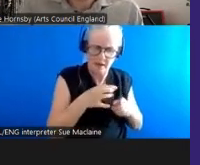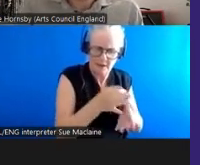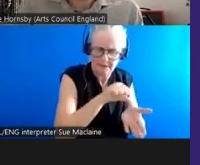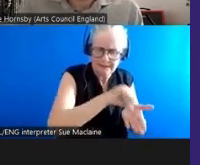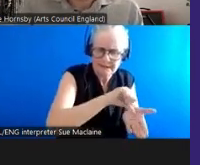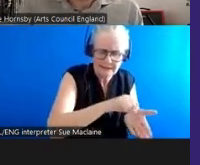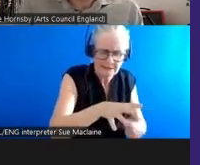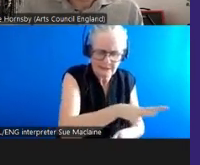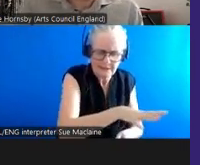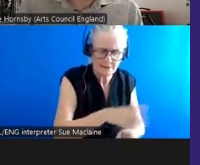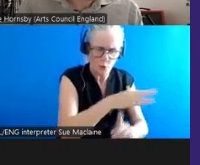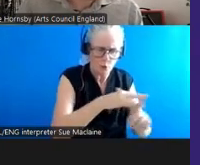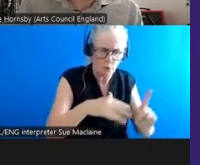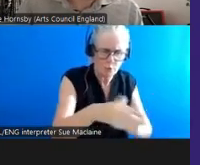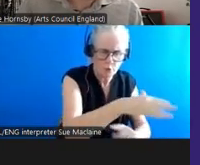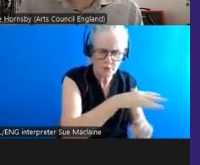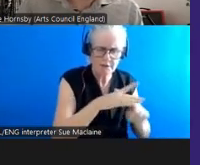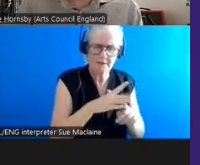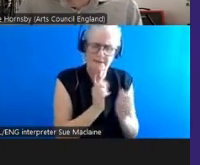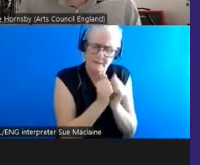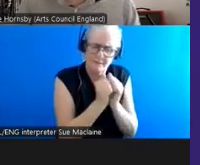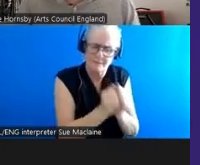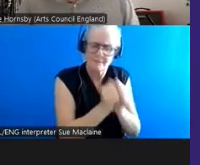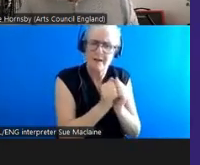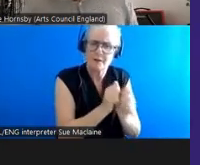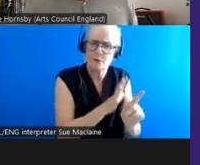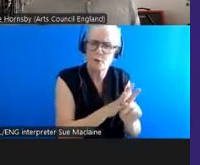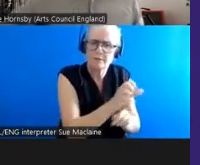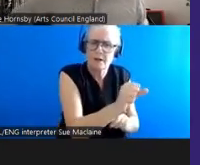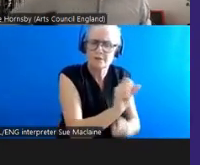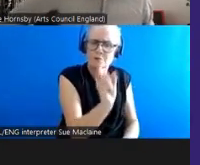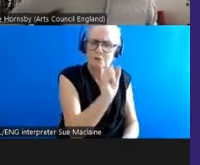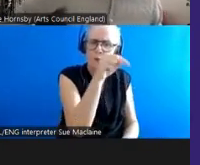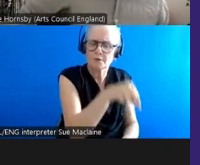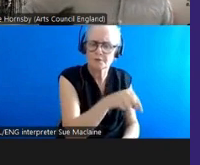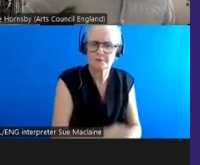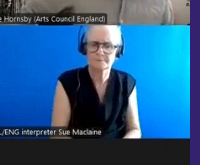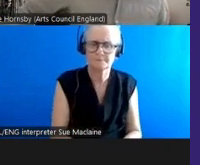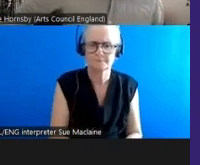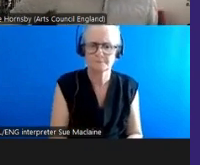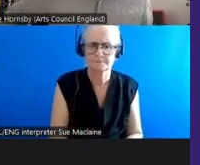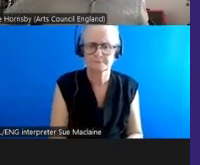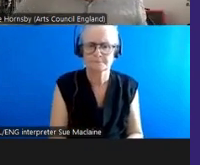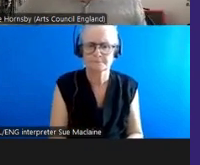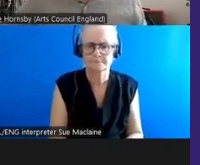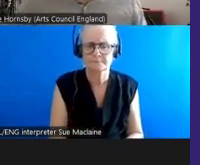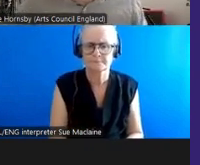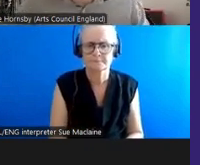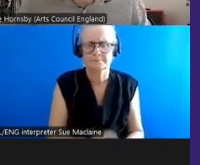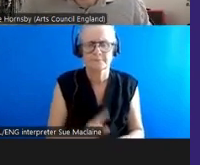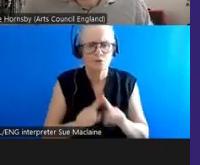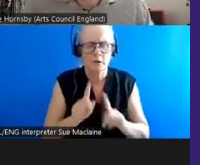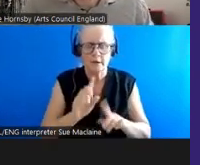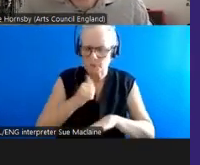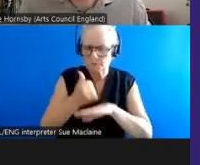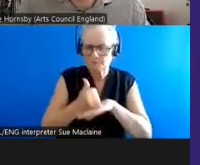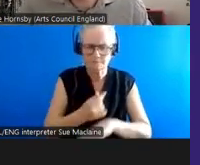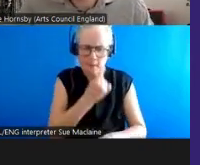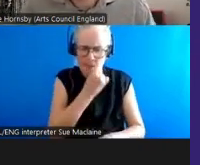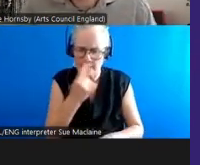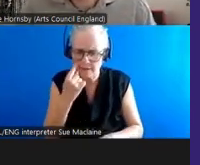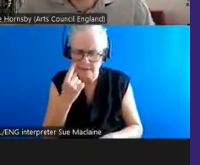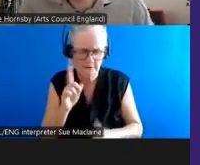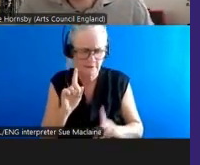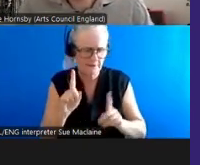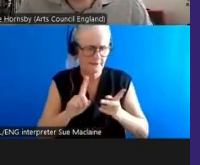communities, and is creating an evidence base and an understanding of good practice, and also an understanding of what mayors can do